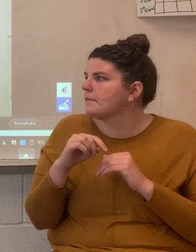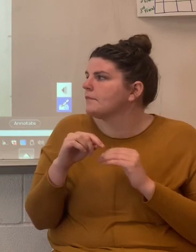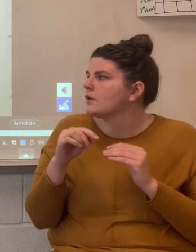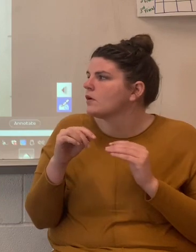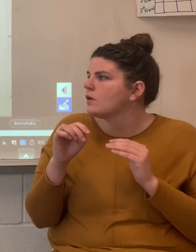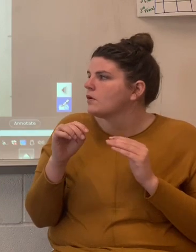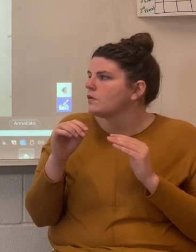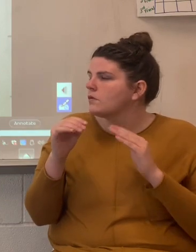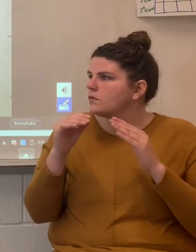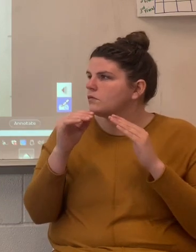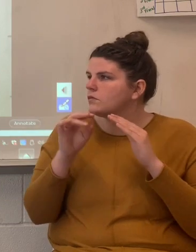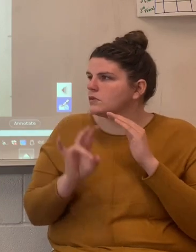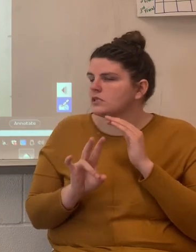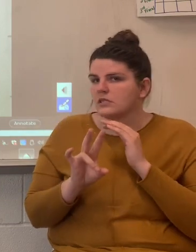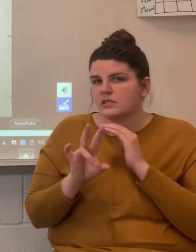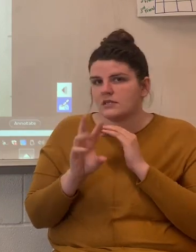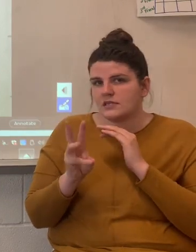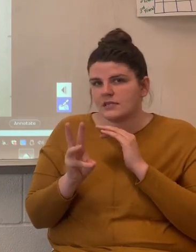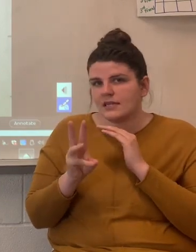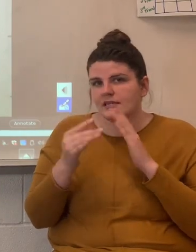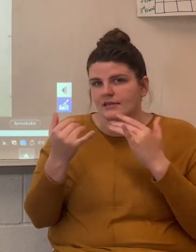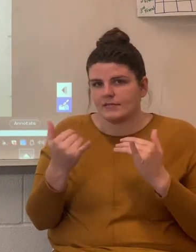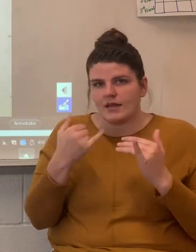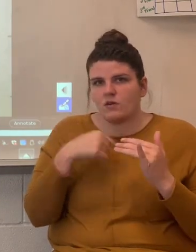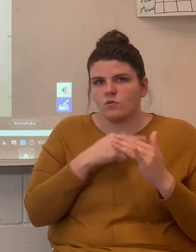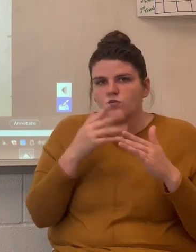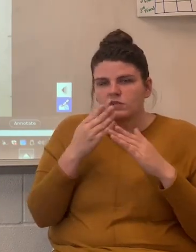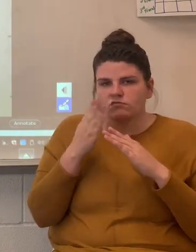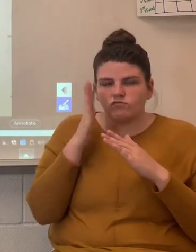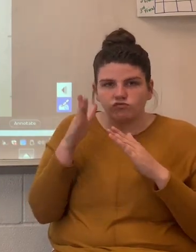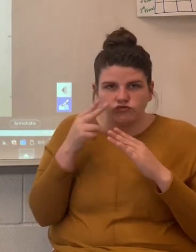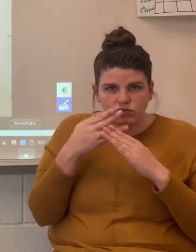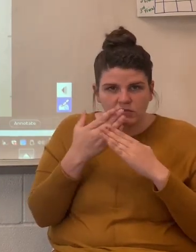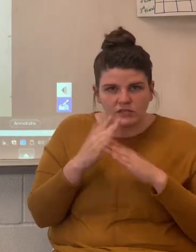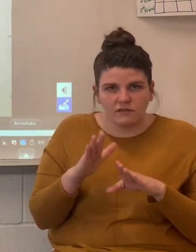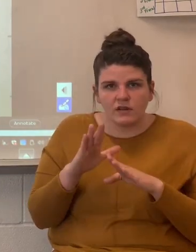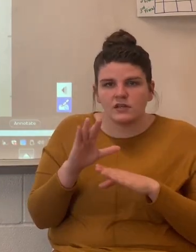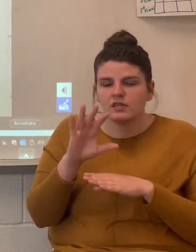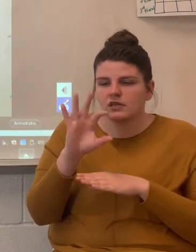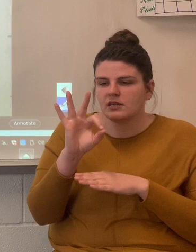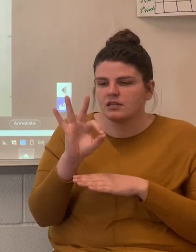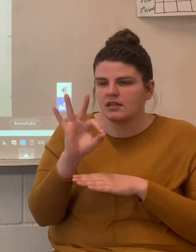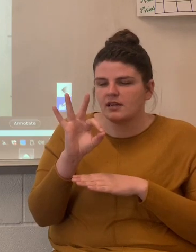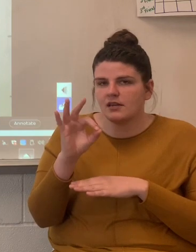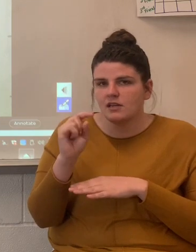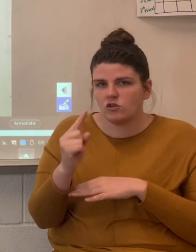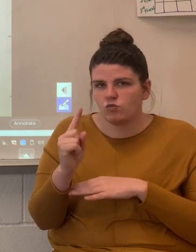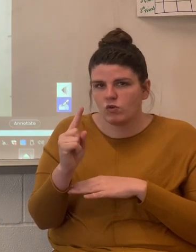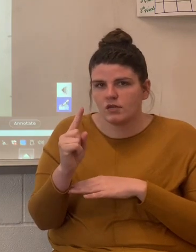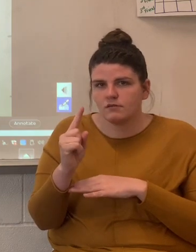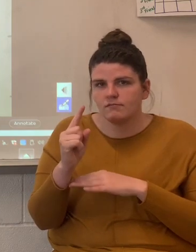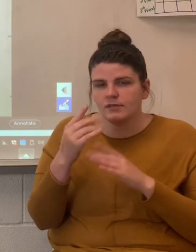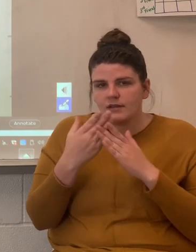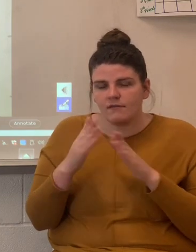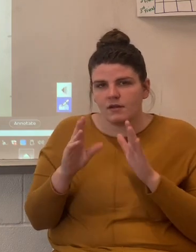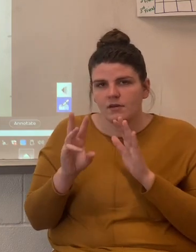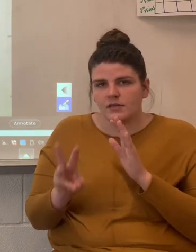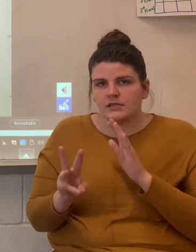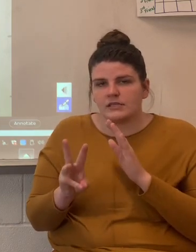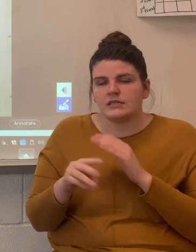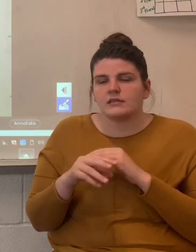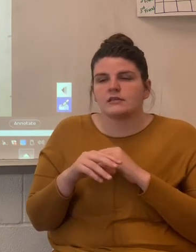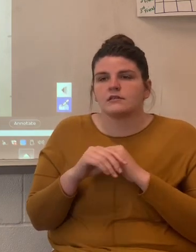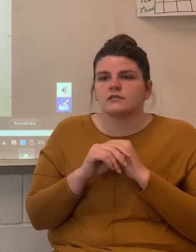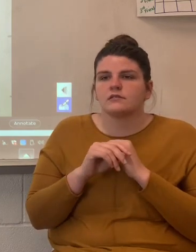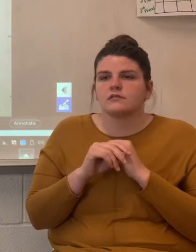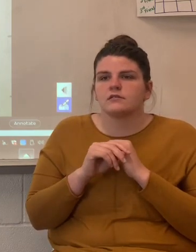over 6. Okay, so now we have to house divide. I have my 91 divided by 6. 6 goes into 9 one